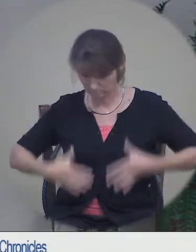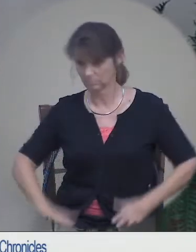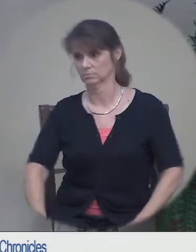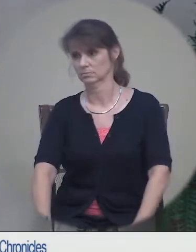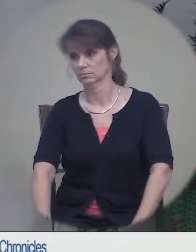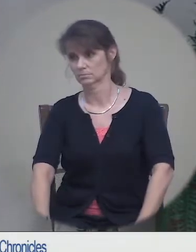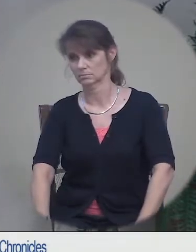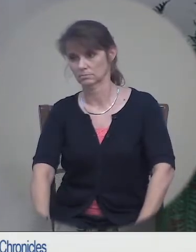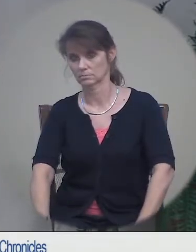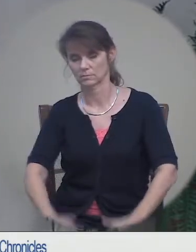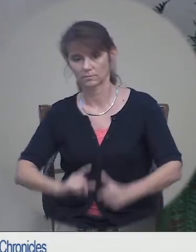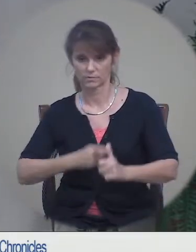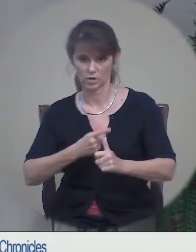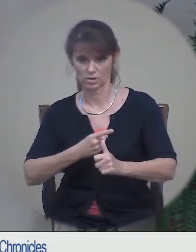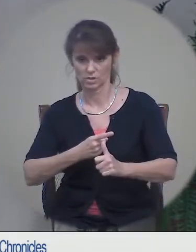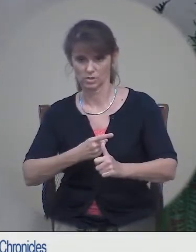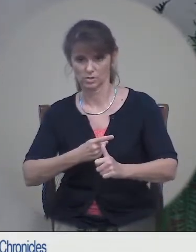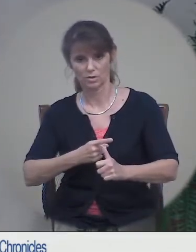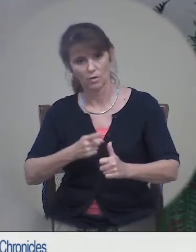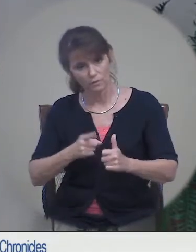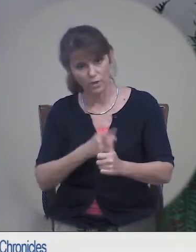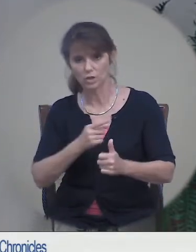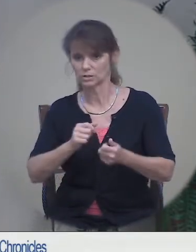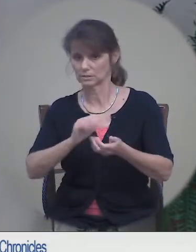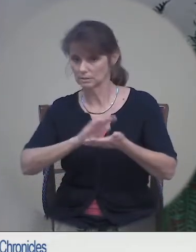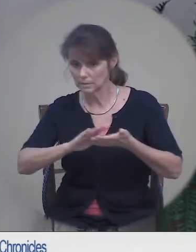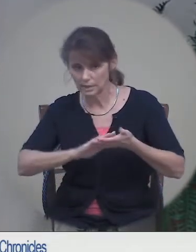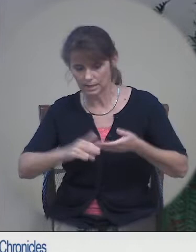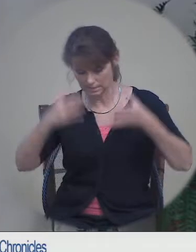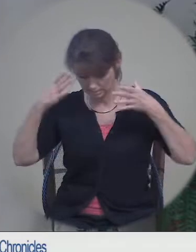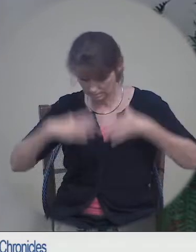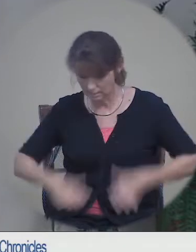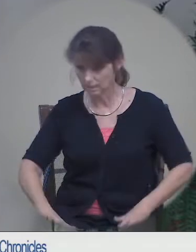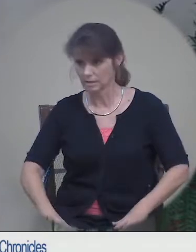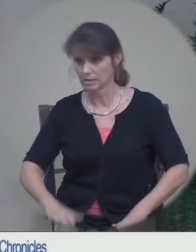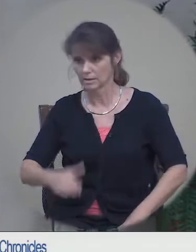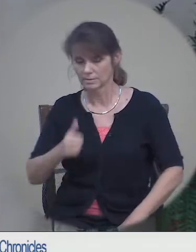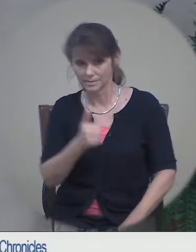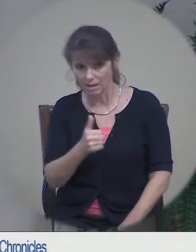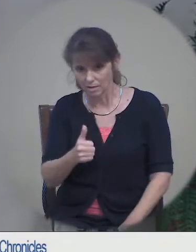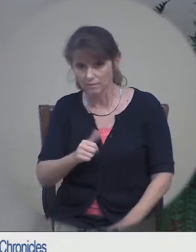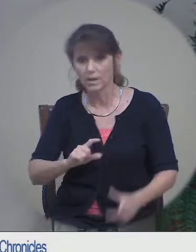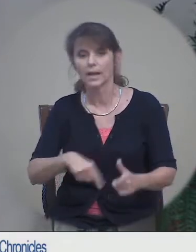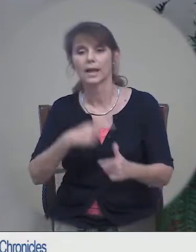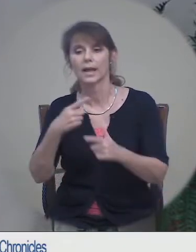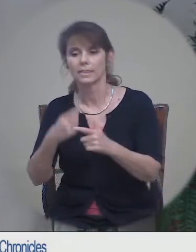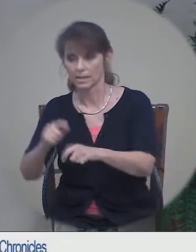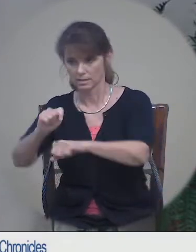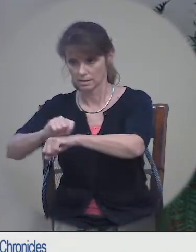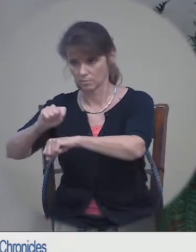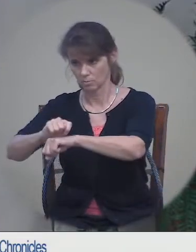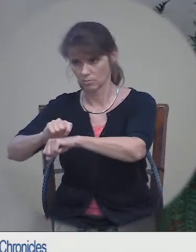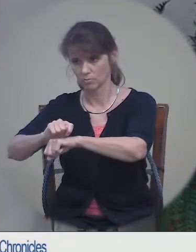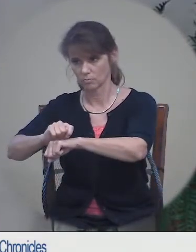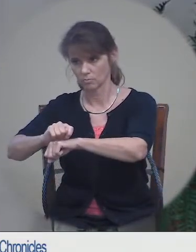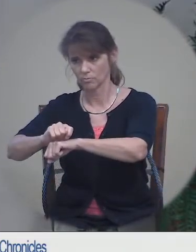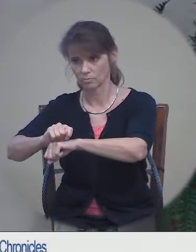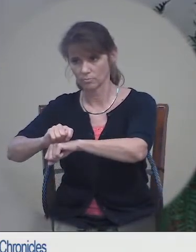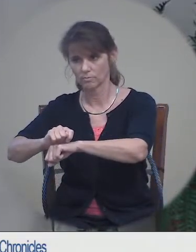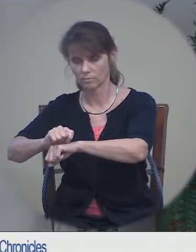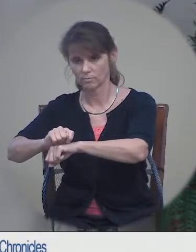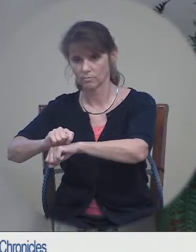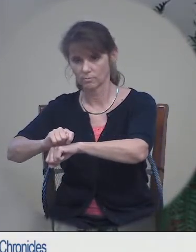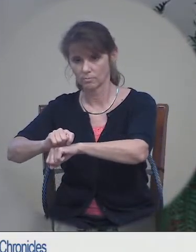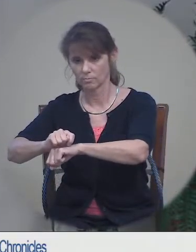almost sequentially. They first cleansed themselves before they set about cleansing the temple of God. And I